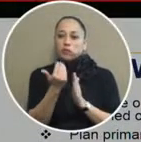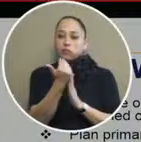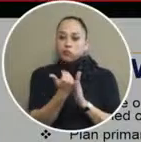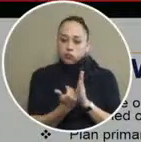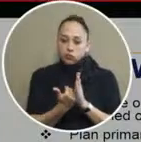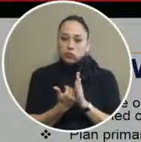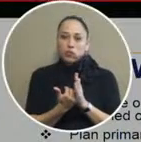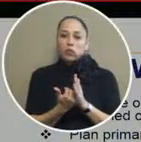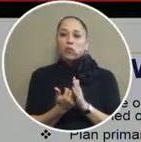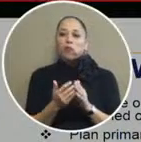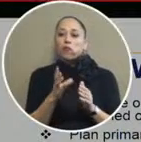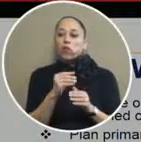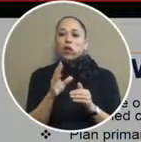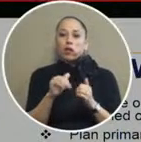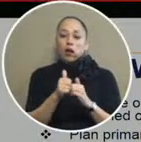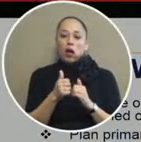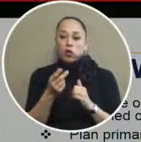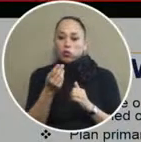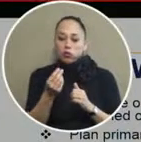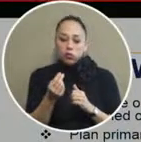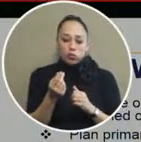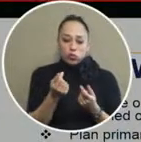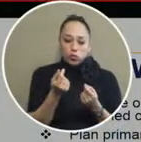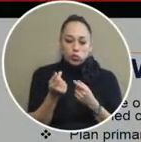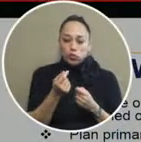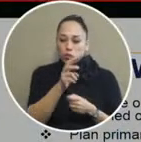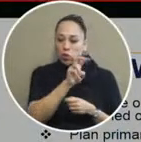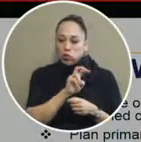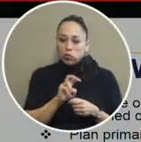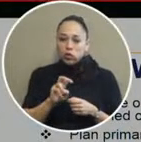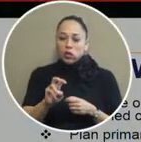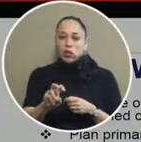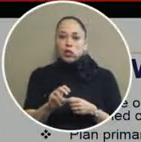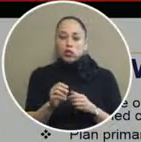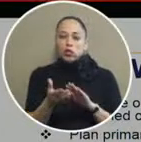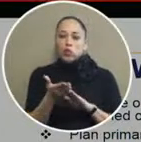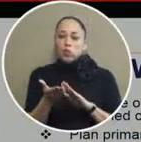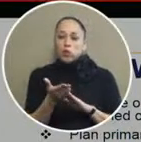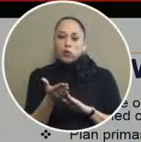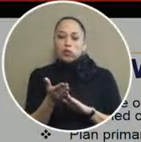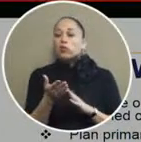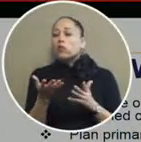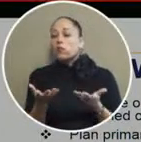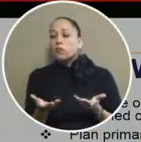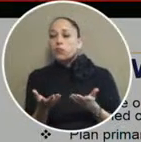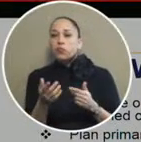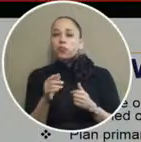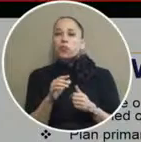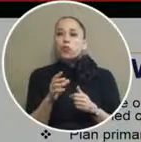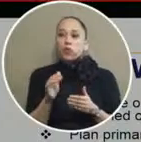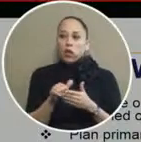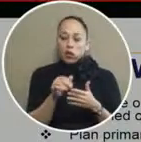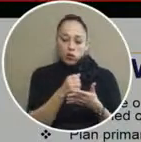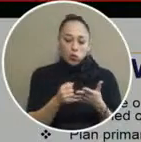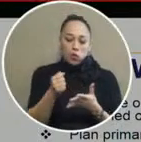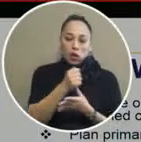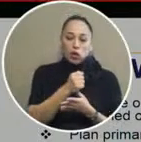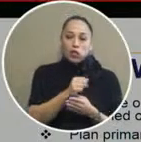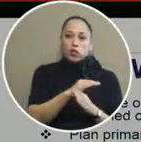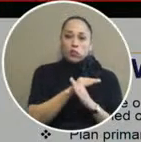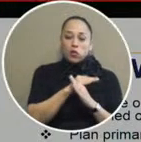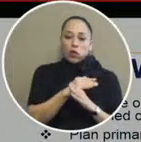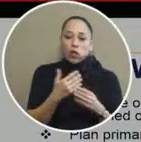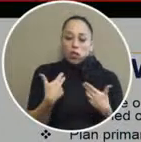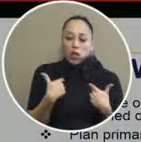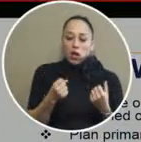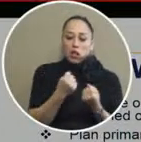that underpin how we're looking at transitioning back to normal operations. And certainly our number 1 priority is protecting the health and